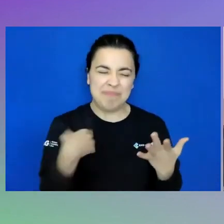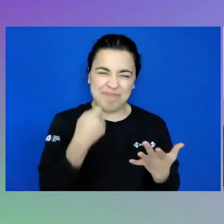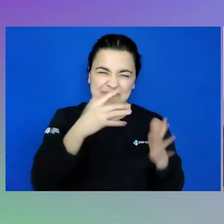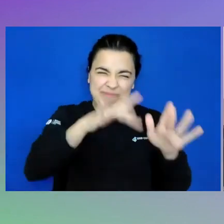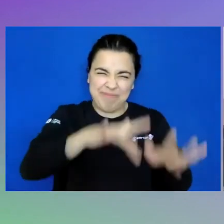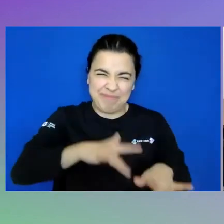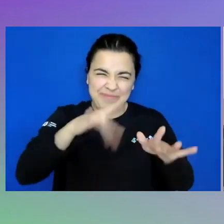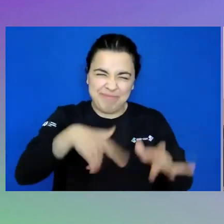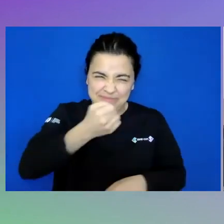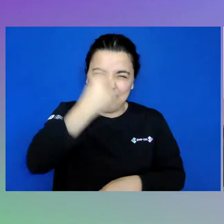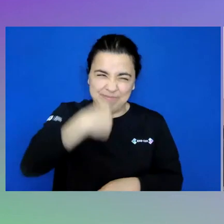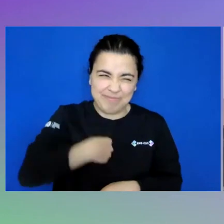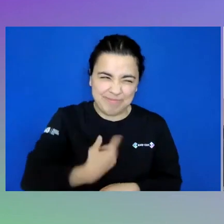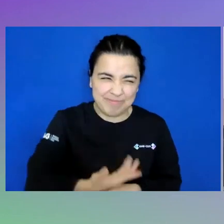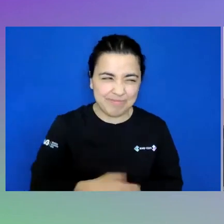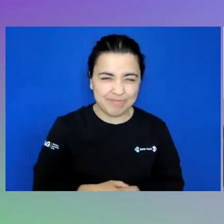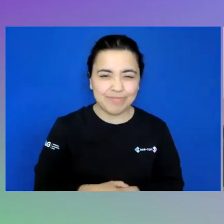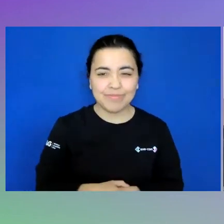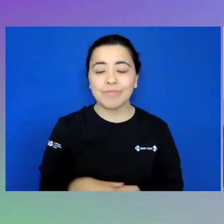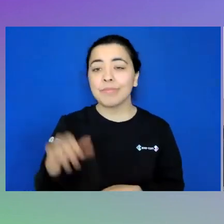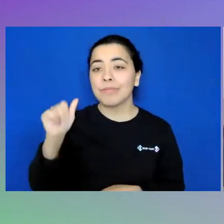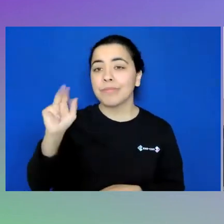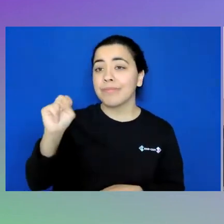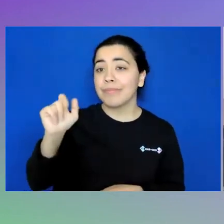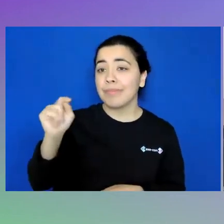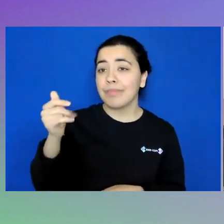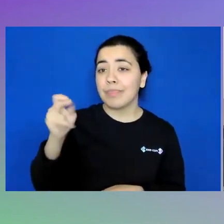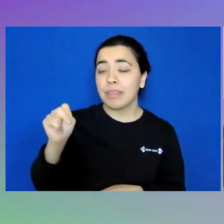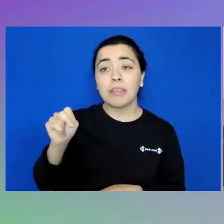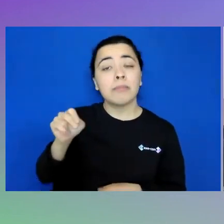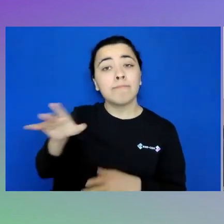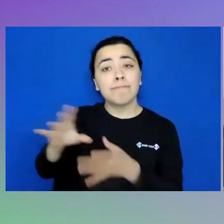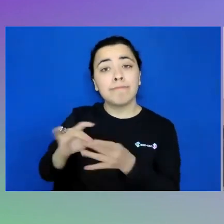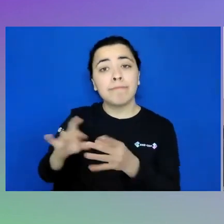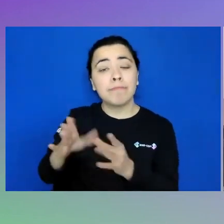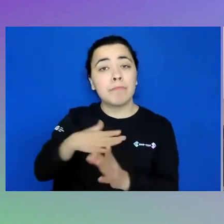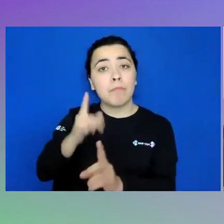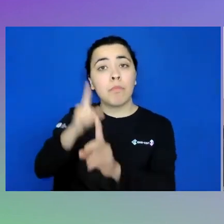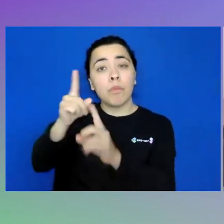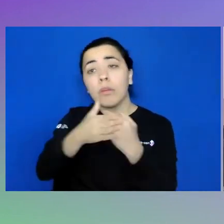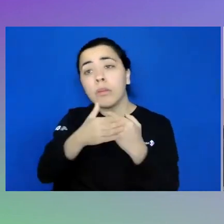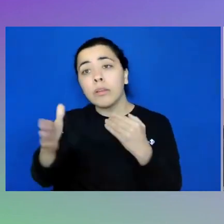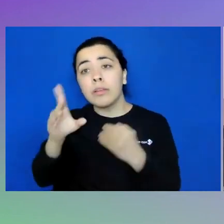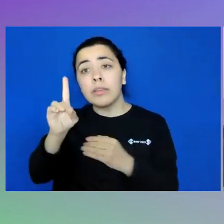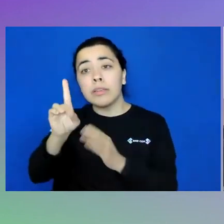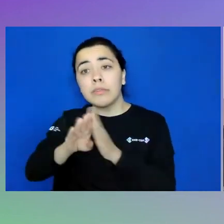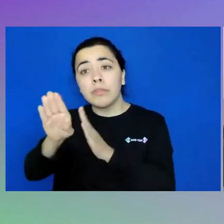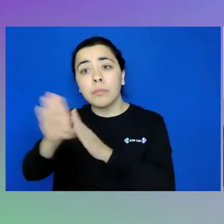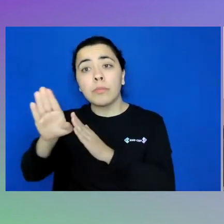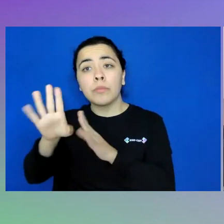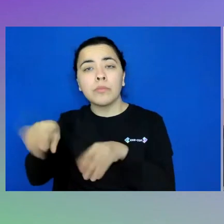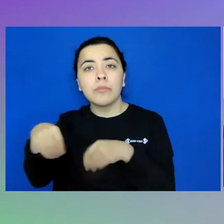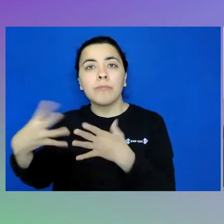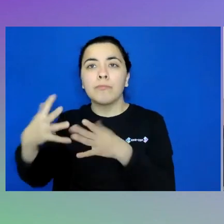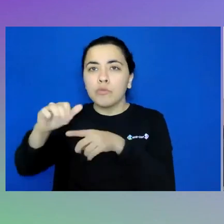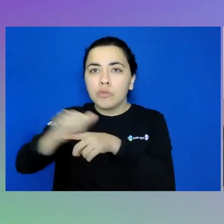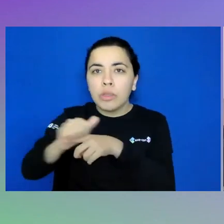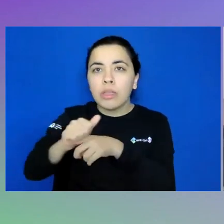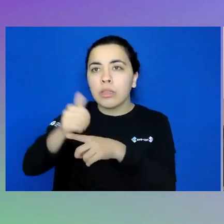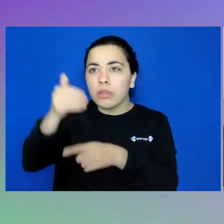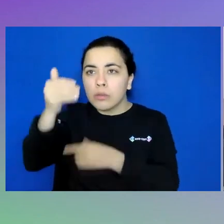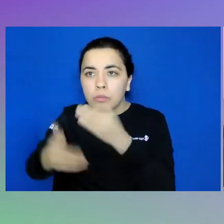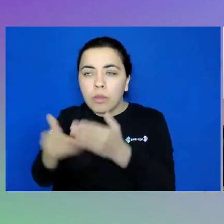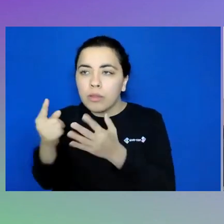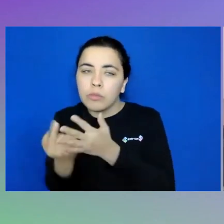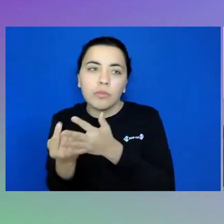Nathan said, my goal is to help make the rest of the developers on our team part of the process by giving them training and Mhm. tools and then having them review other devs' code